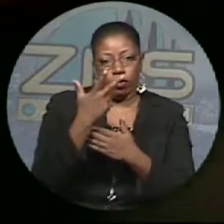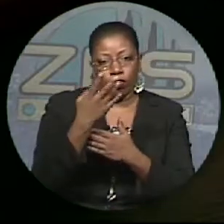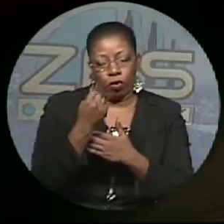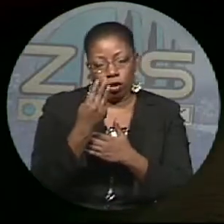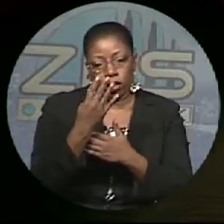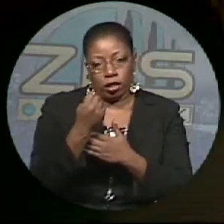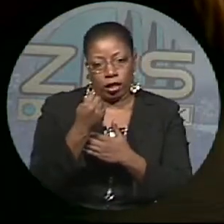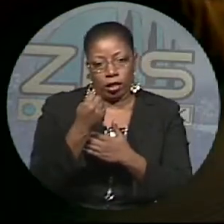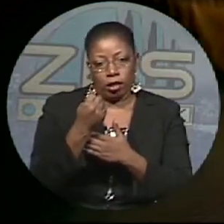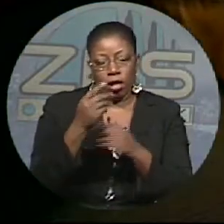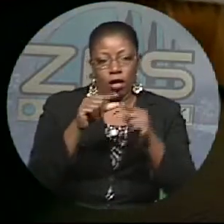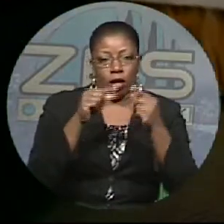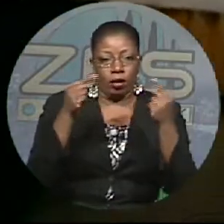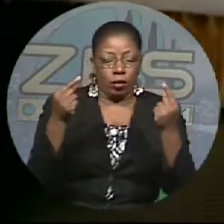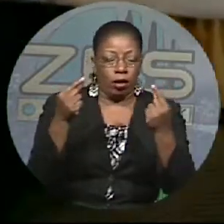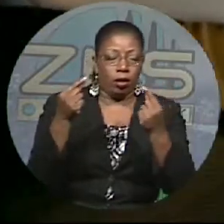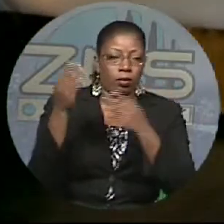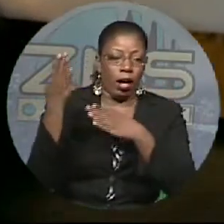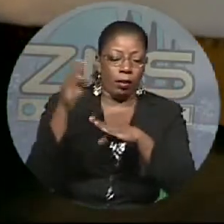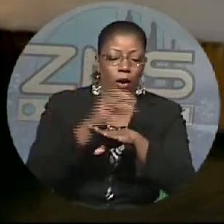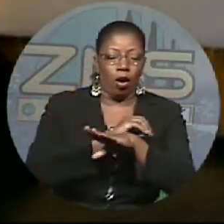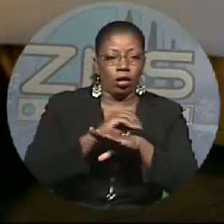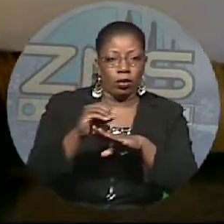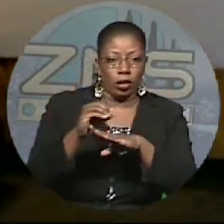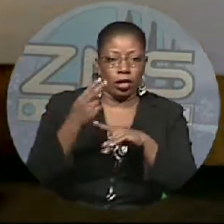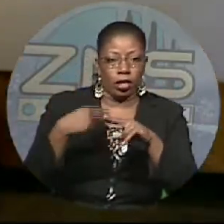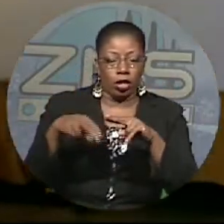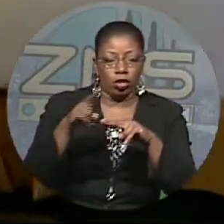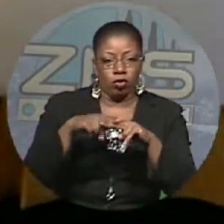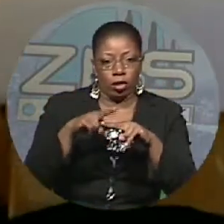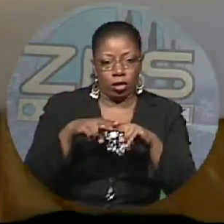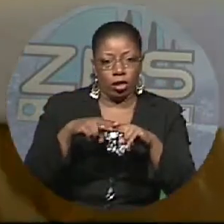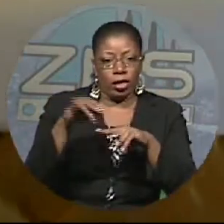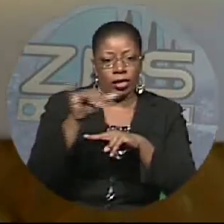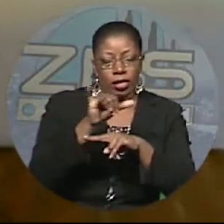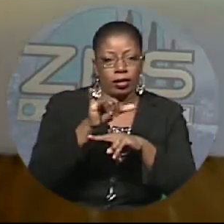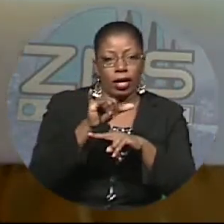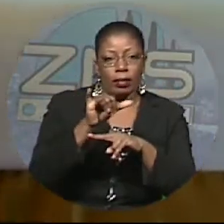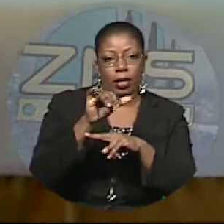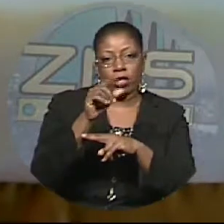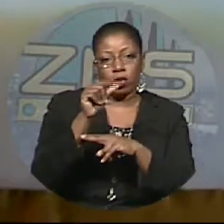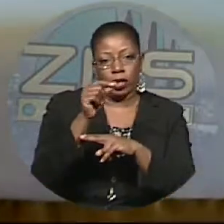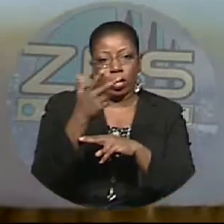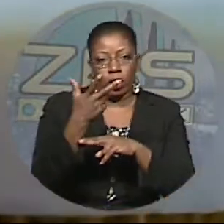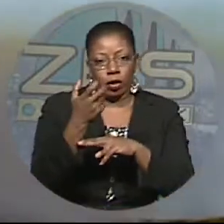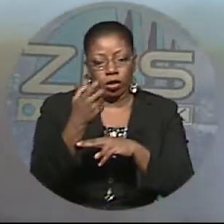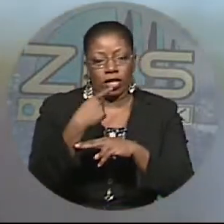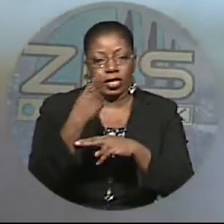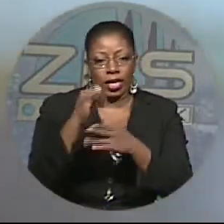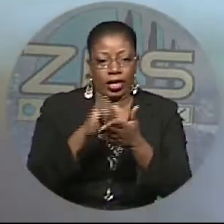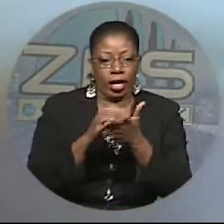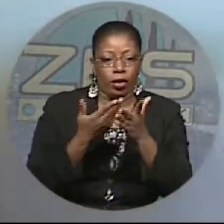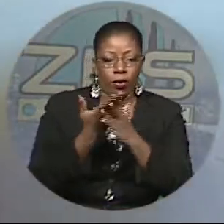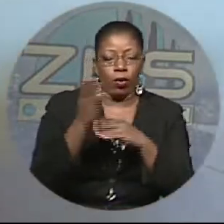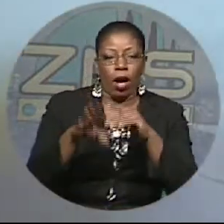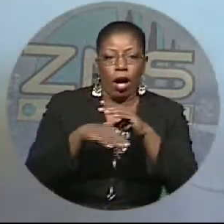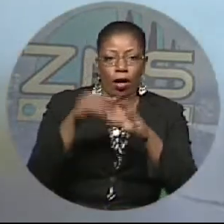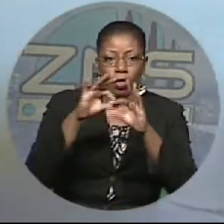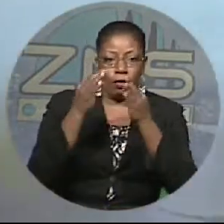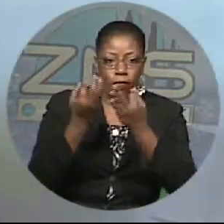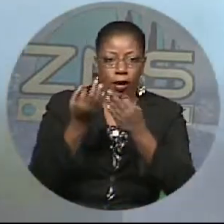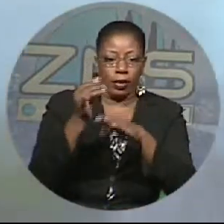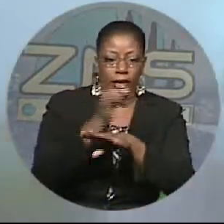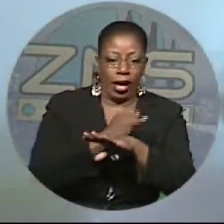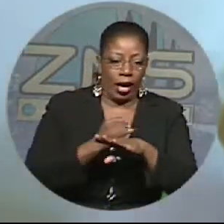Bahama increased by 6.71% over the same period in 2013. Bowe says throughout the Family Islands, there has